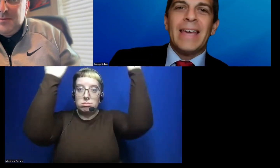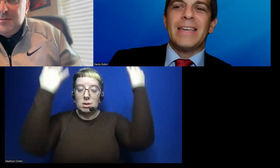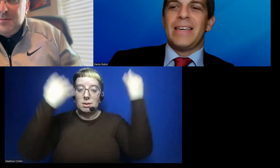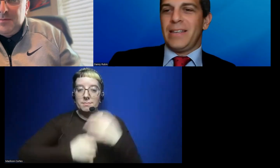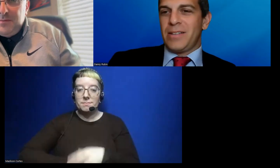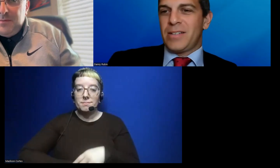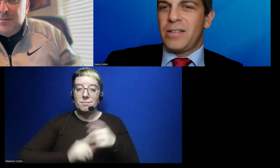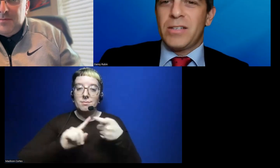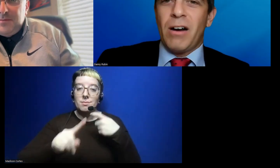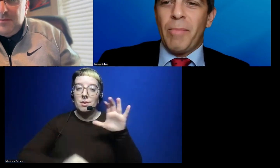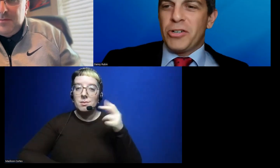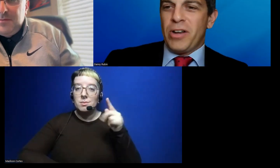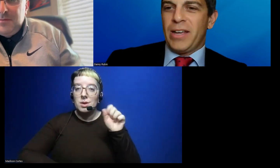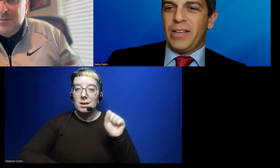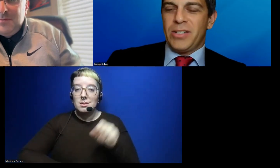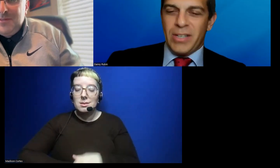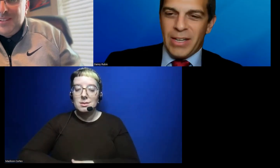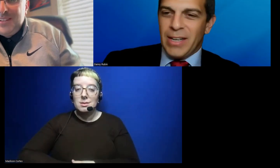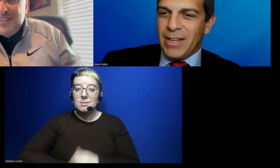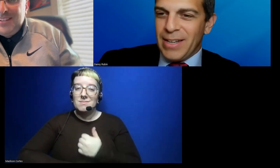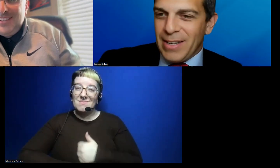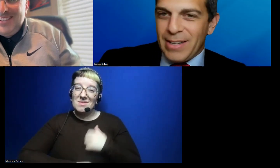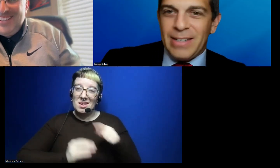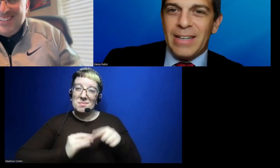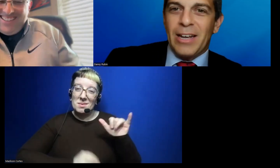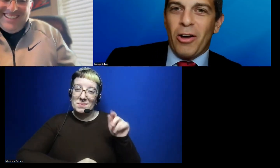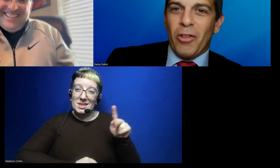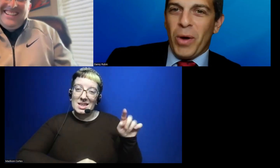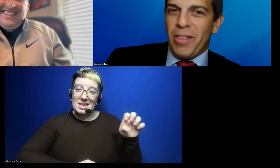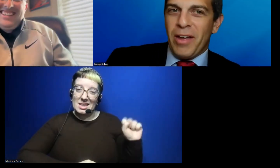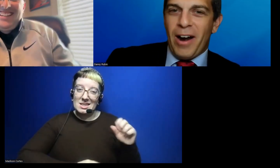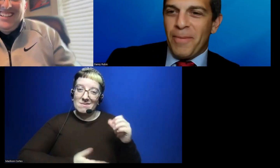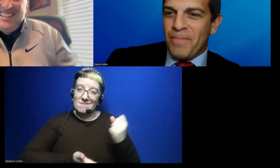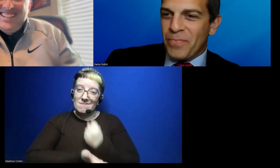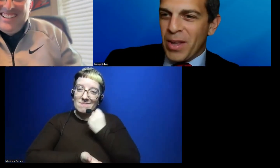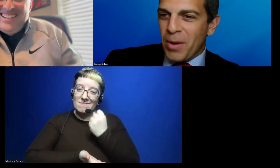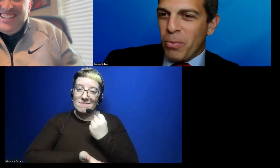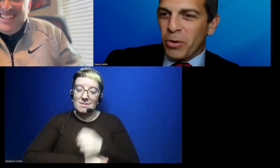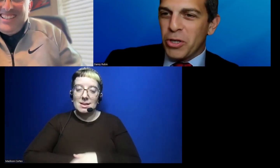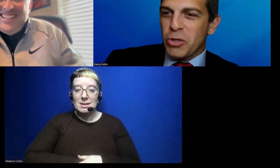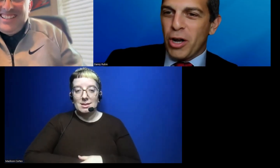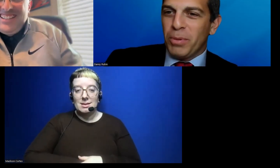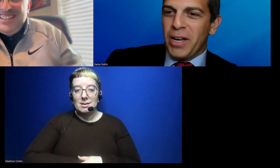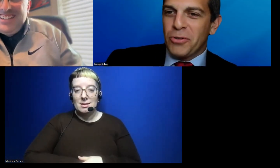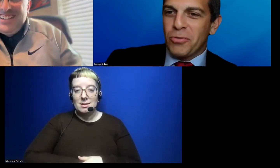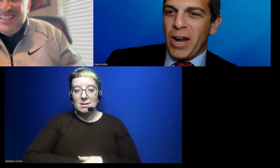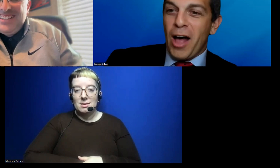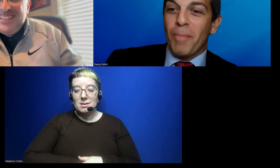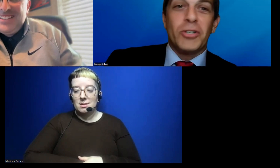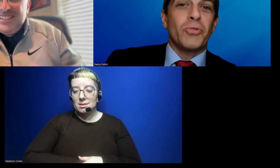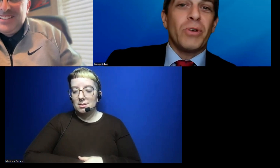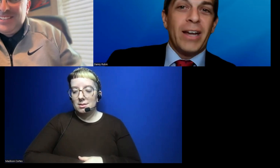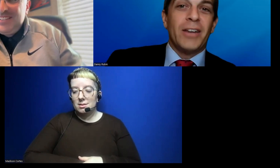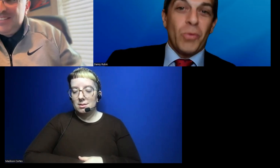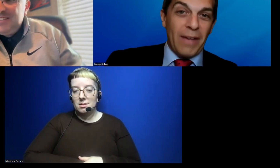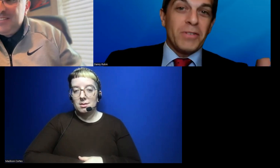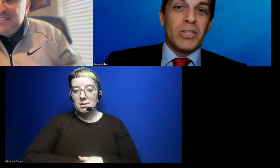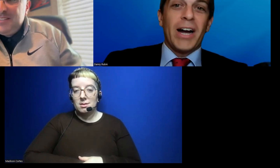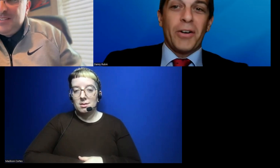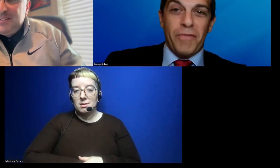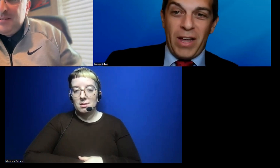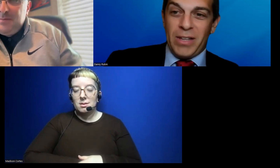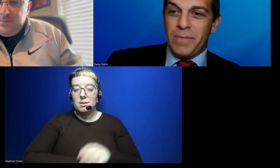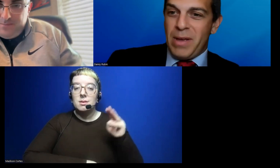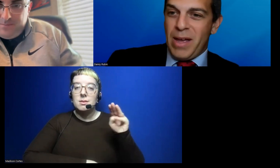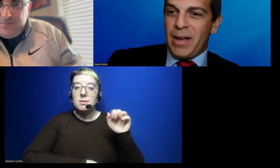Heels, Yankees. Sorry about your Yankees. Didn't get all the way there. Portland Trailblazers, Real Madrid. So we have